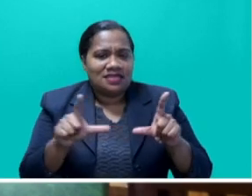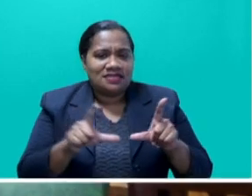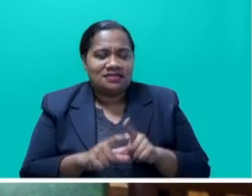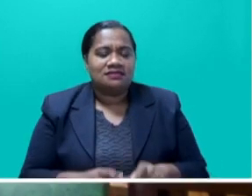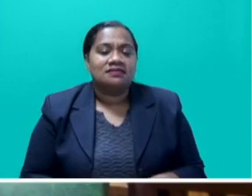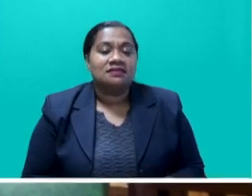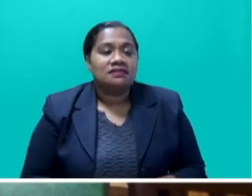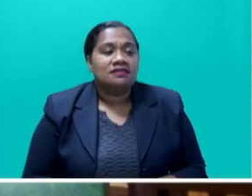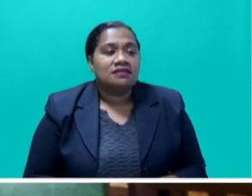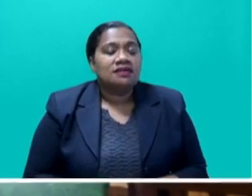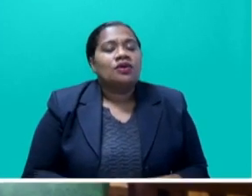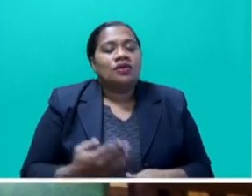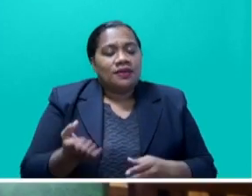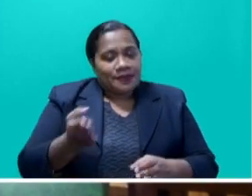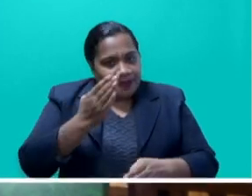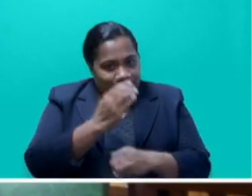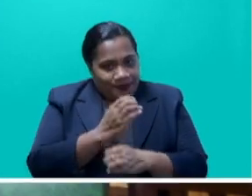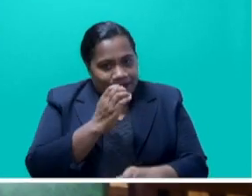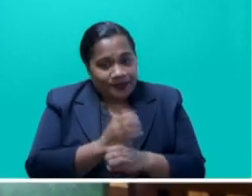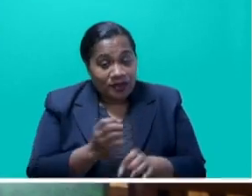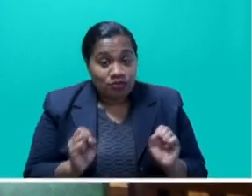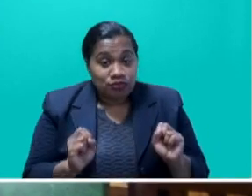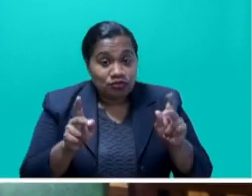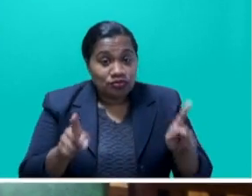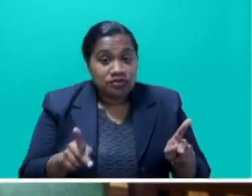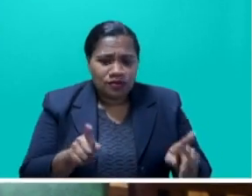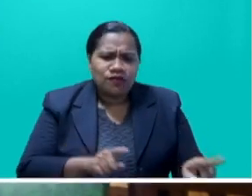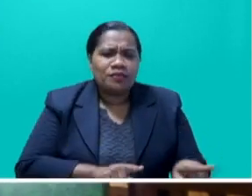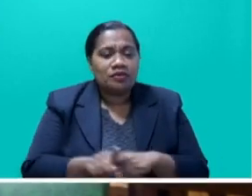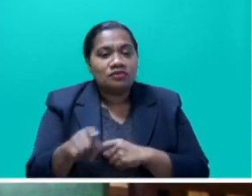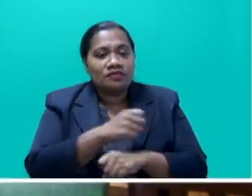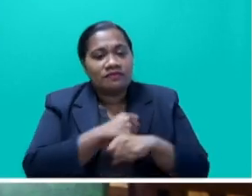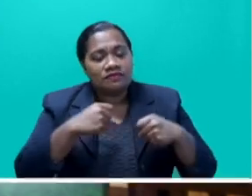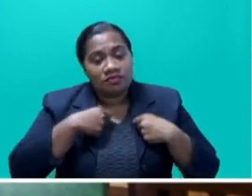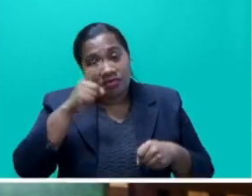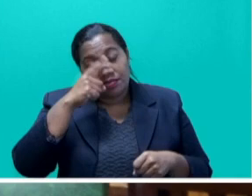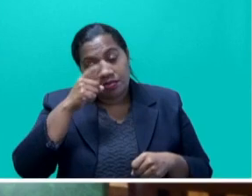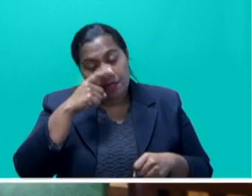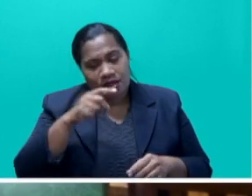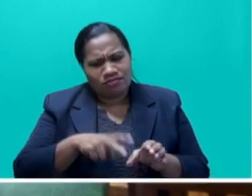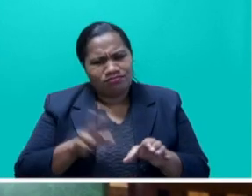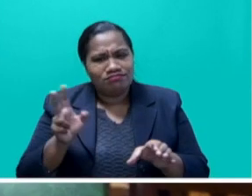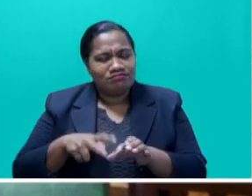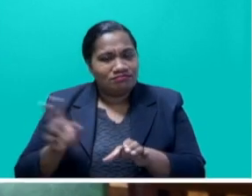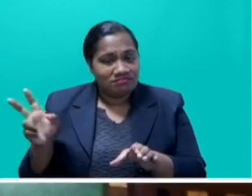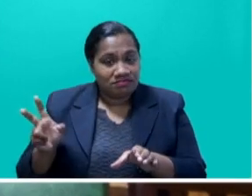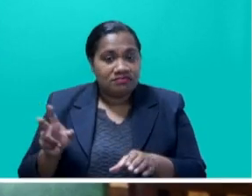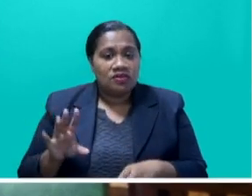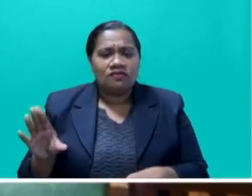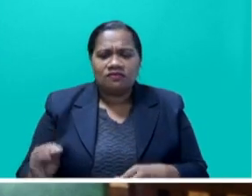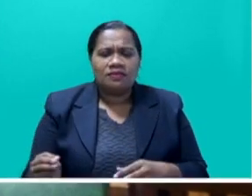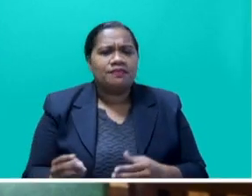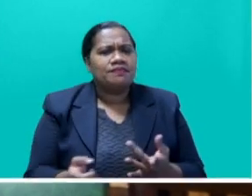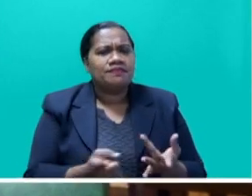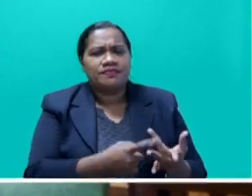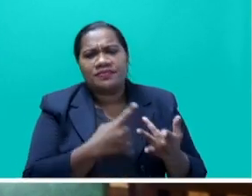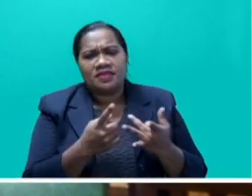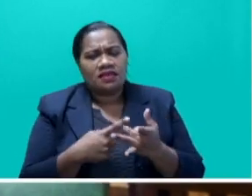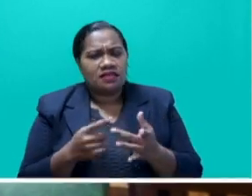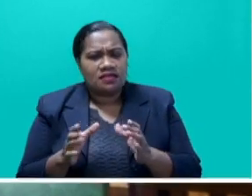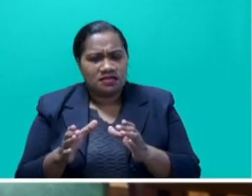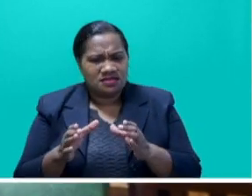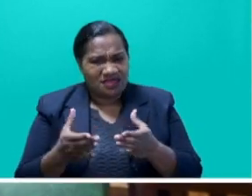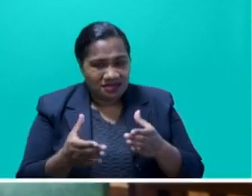alternative employment opportunity for most of our people who have been laid off from the other sectors, Mr. Speaker,